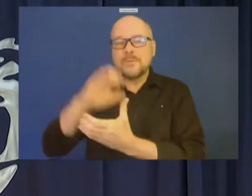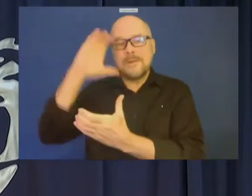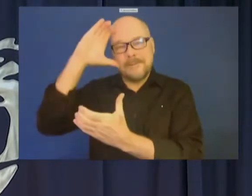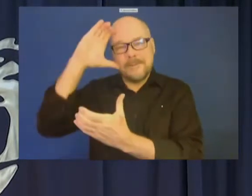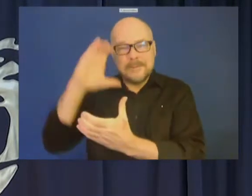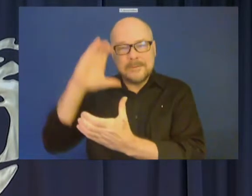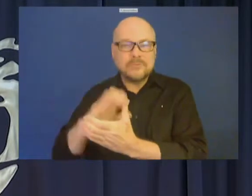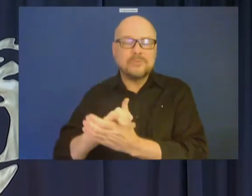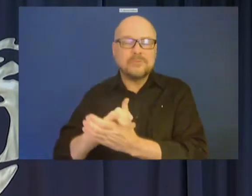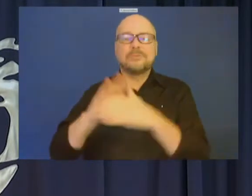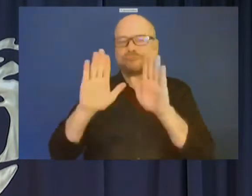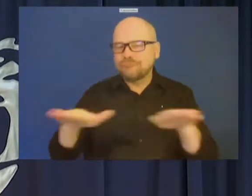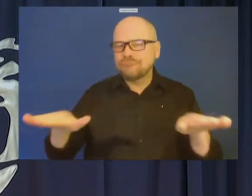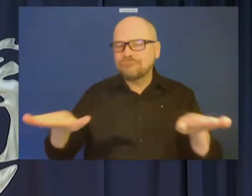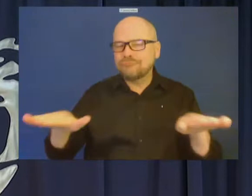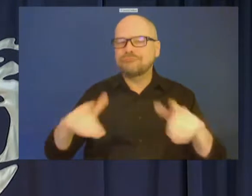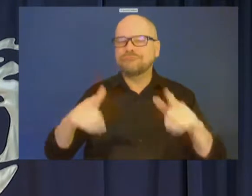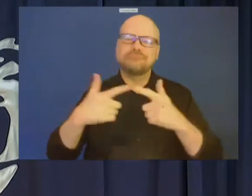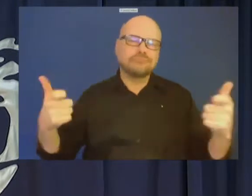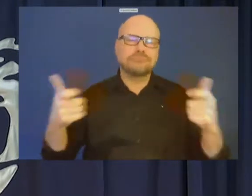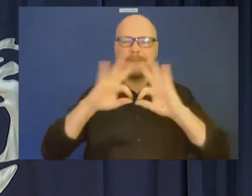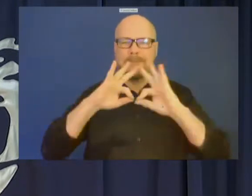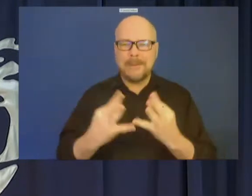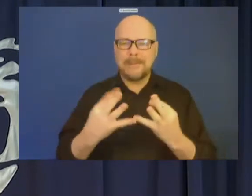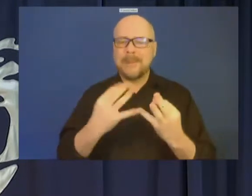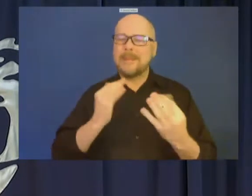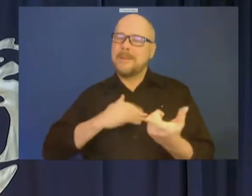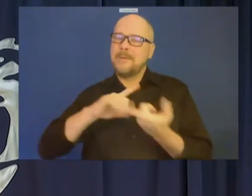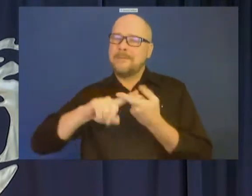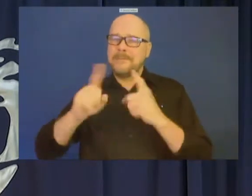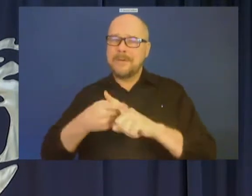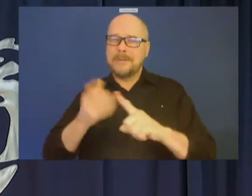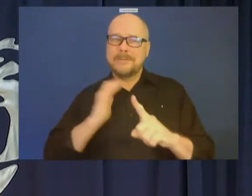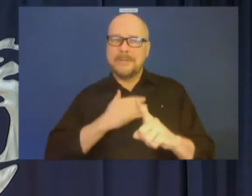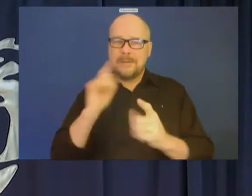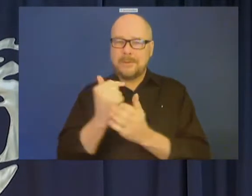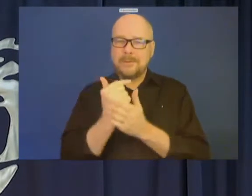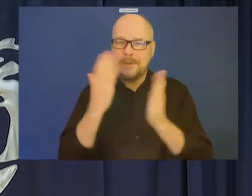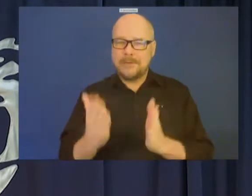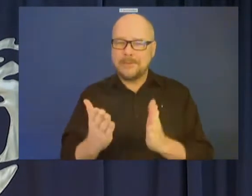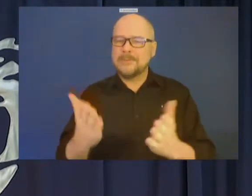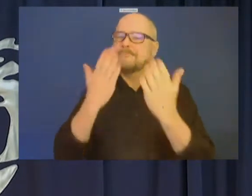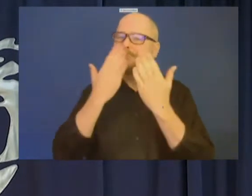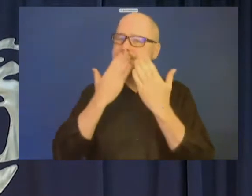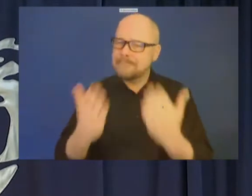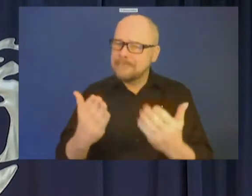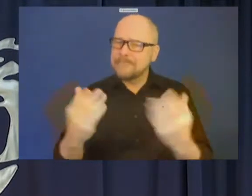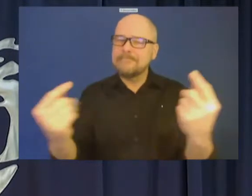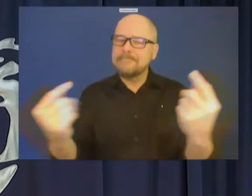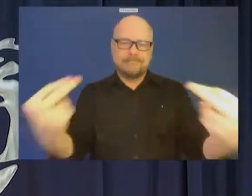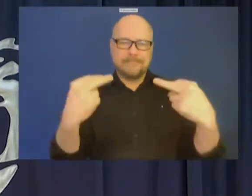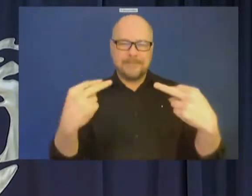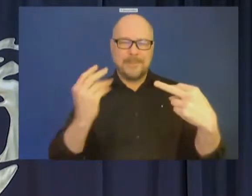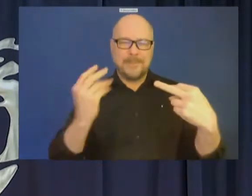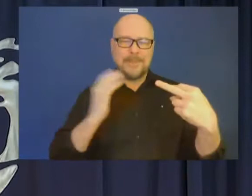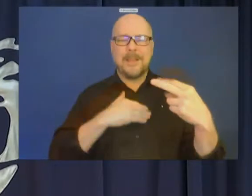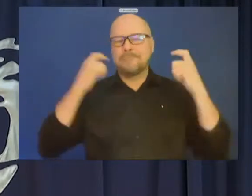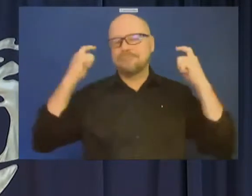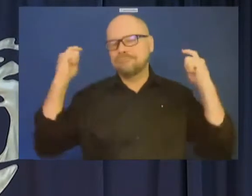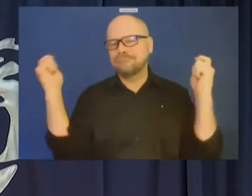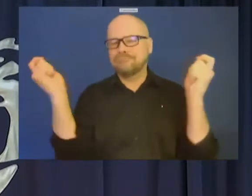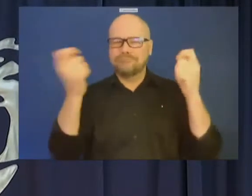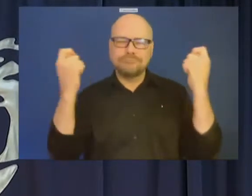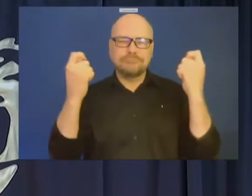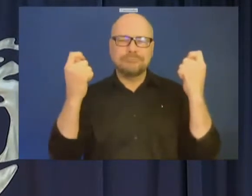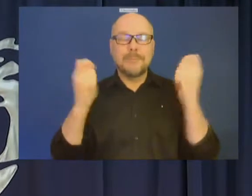family, and friends of our graduates, we welcome you and thank you for joining for this tremendous event. We also thank